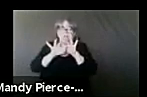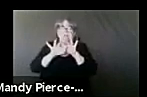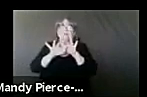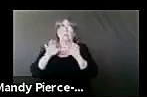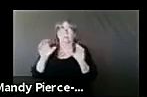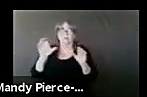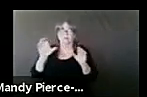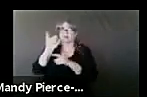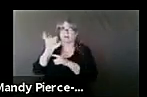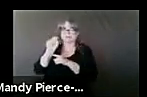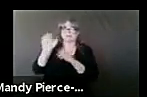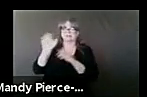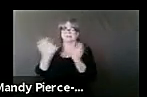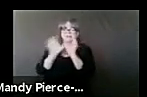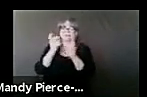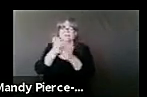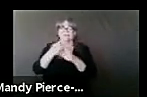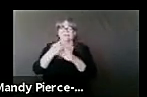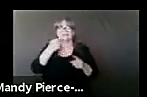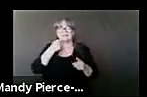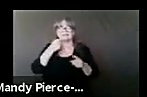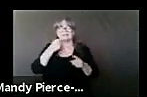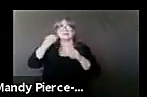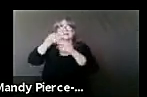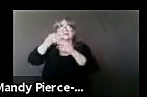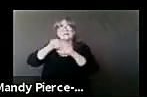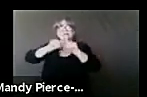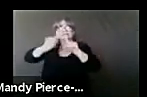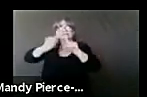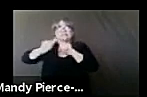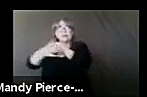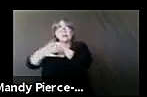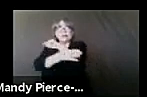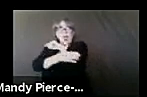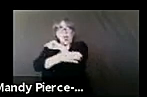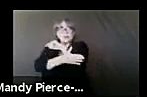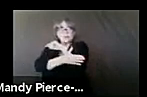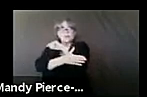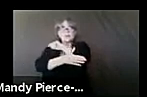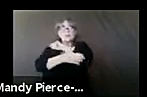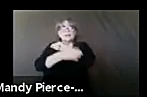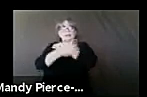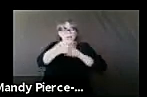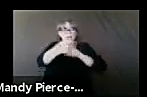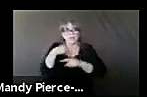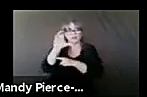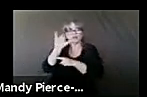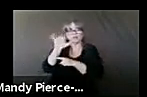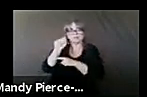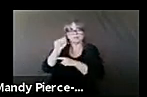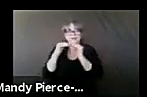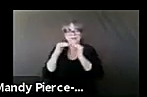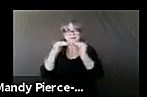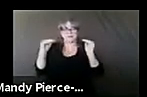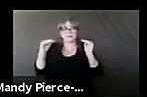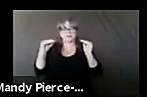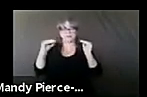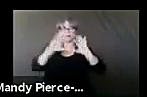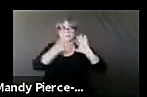entity enters a crisis level of care, as defined in Section B, it may adopt the relevant crisis standards of care described in this